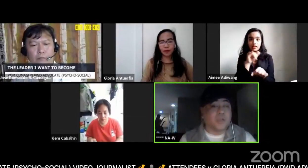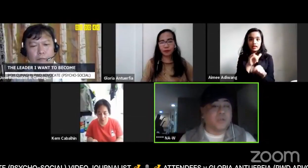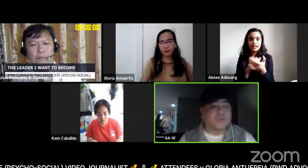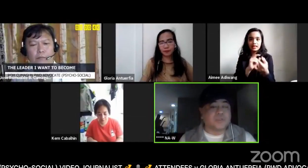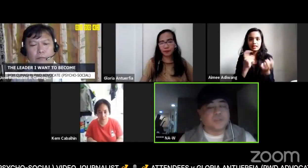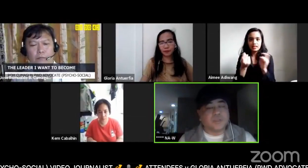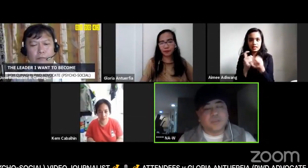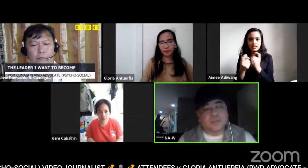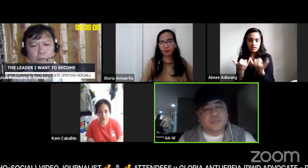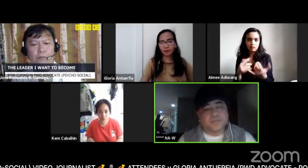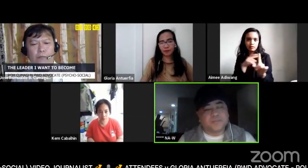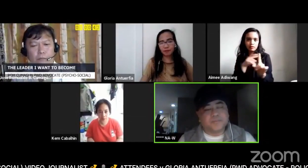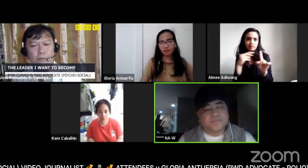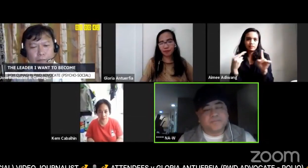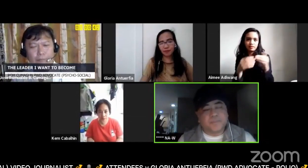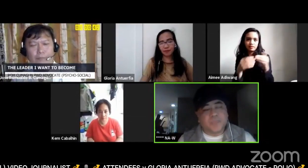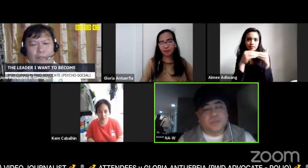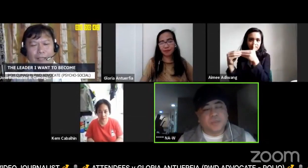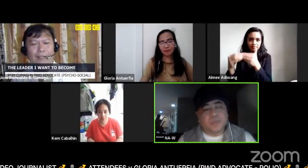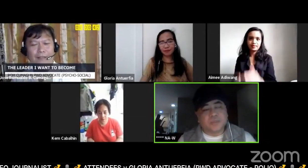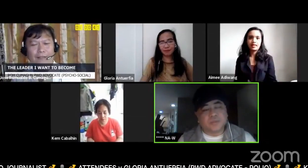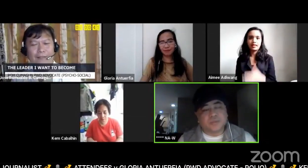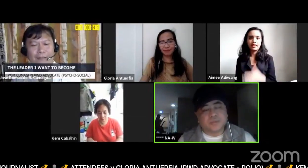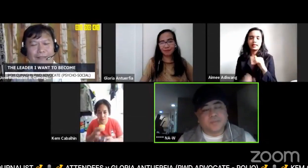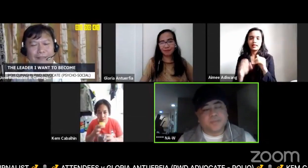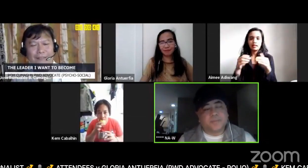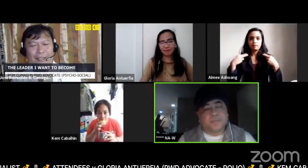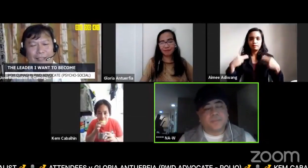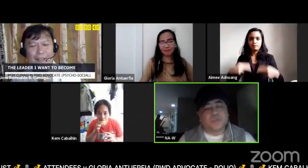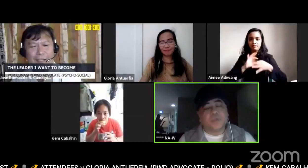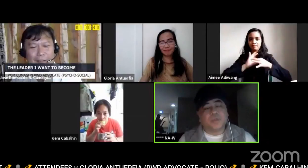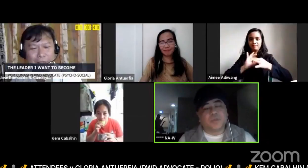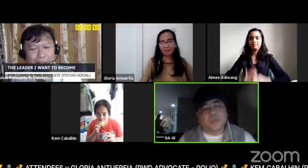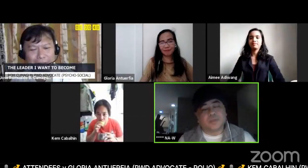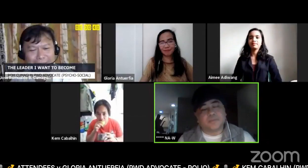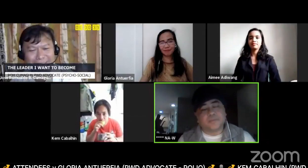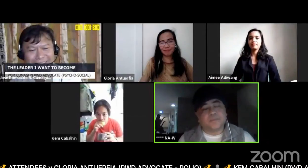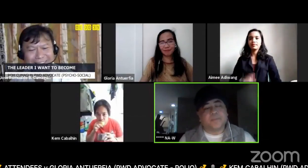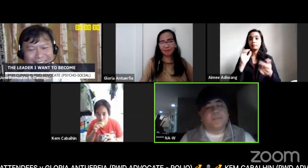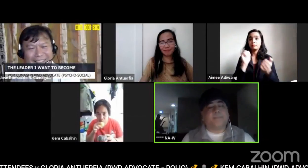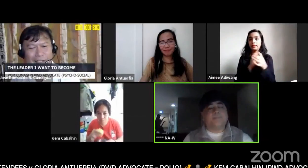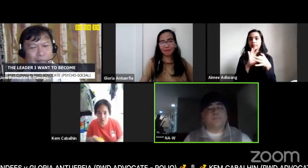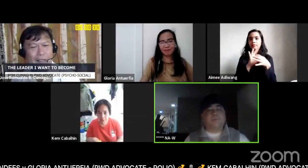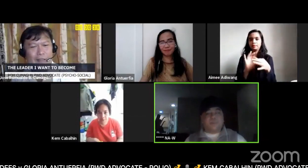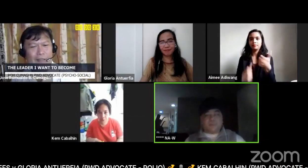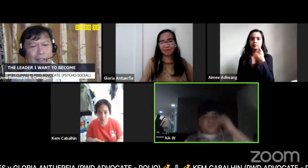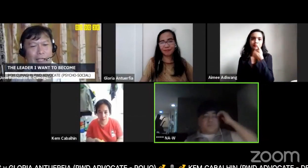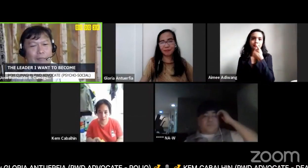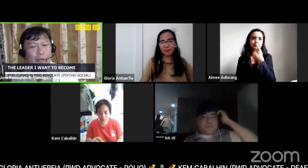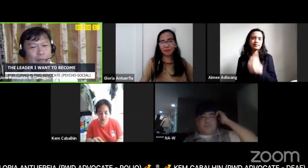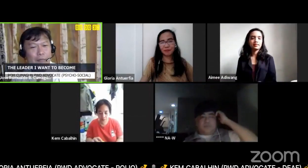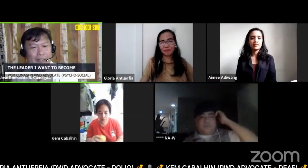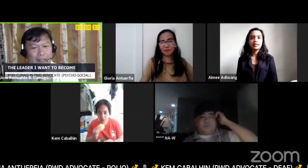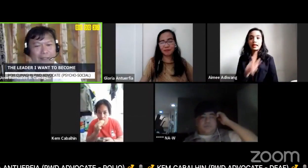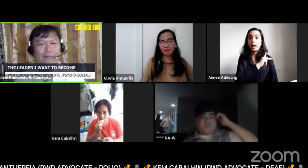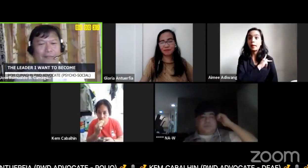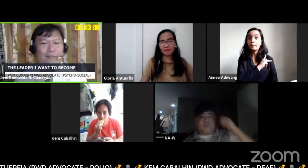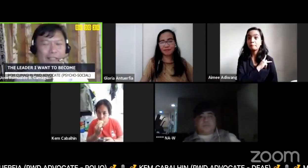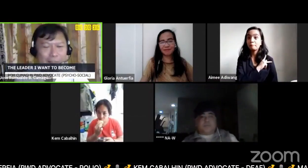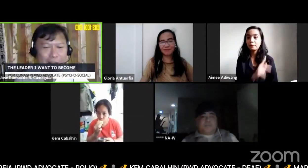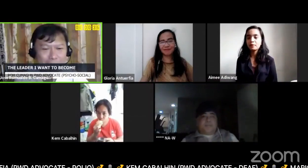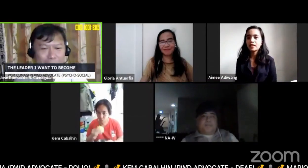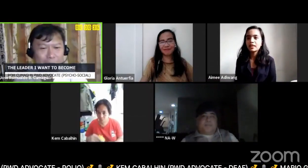na yung pananaw ko sa leadership and human relations. It's all about the connection. Thank you, Mario. Kem, 1